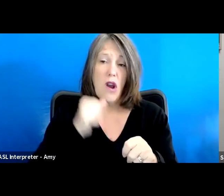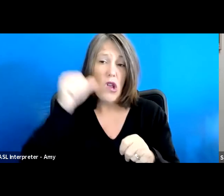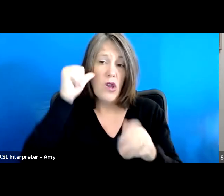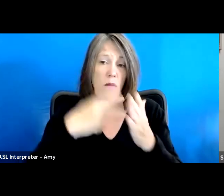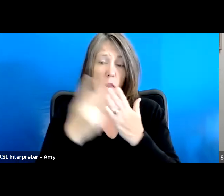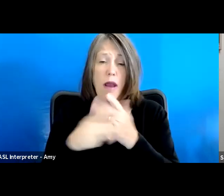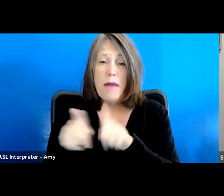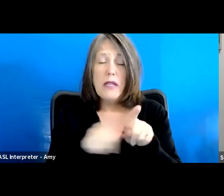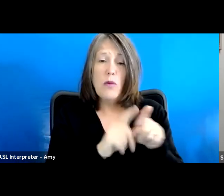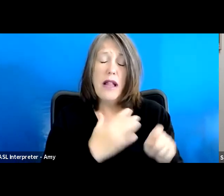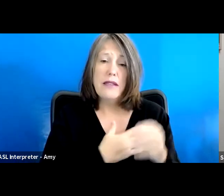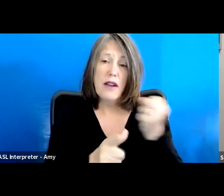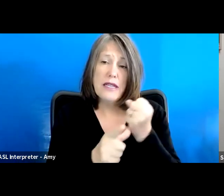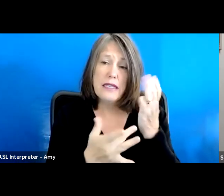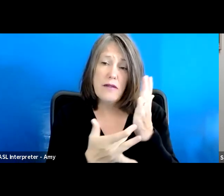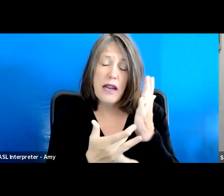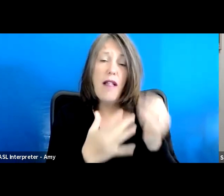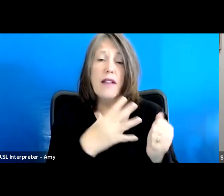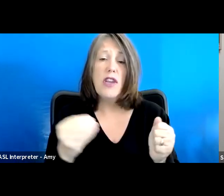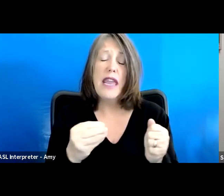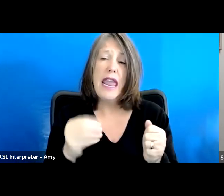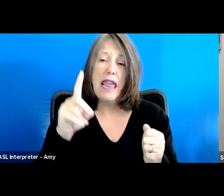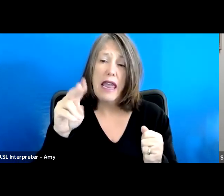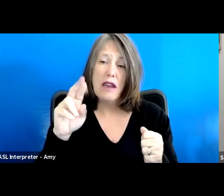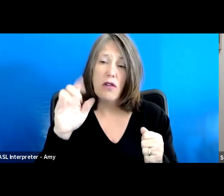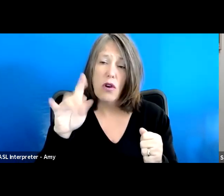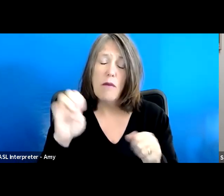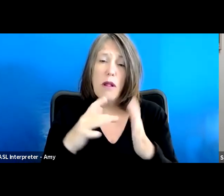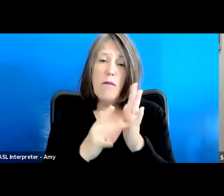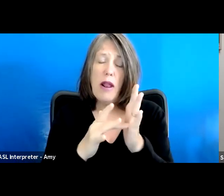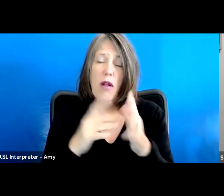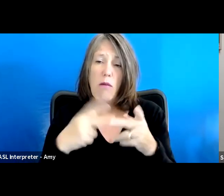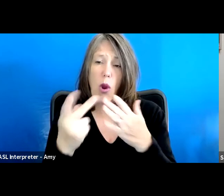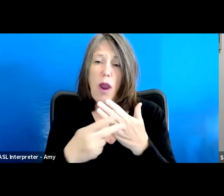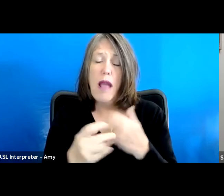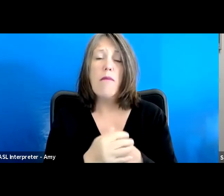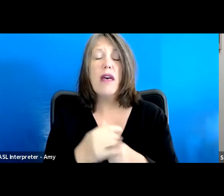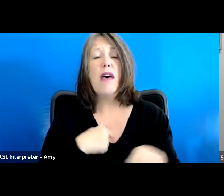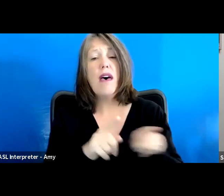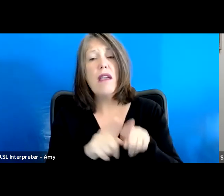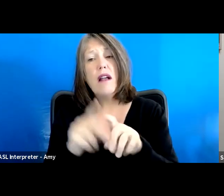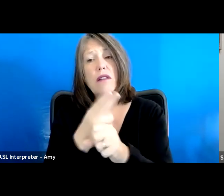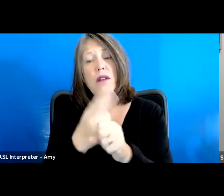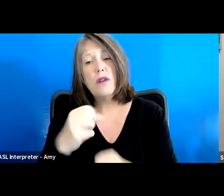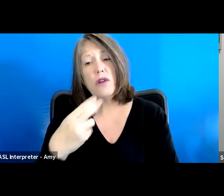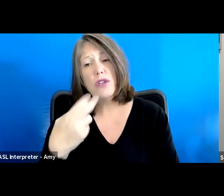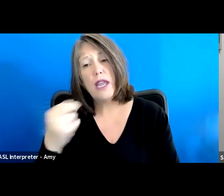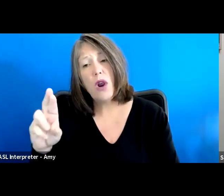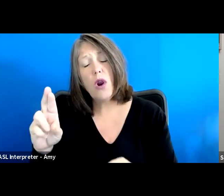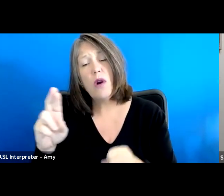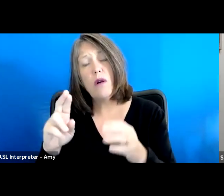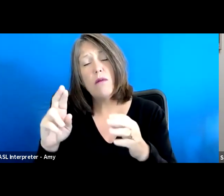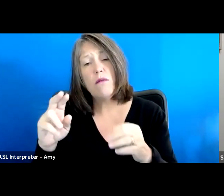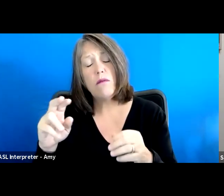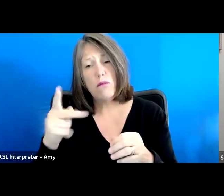as well as our assistive technology and durable medical equipment program. I also use she, her pronouns. I